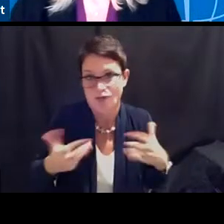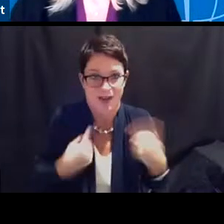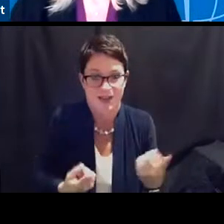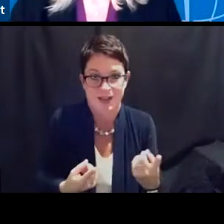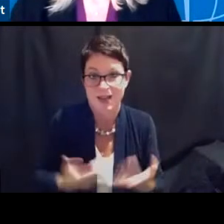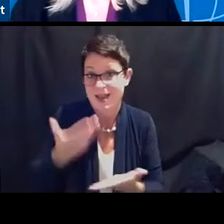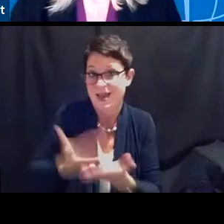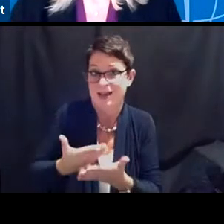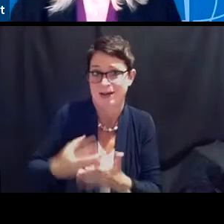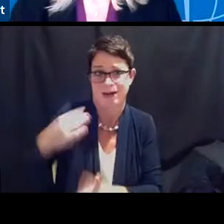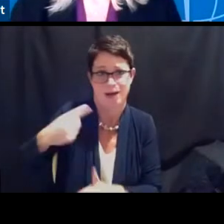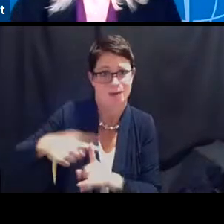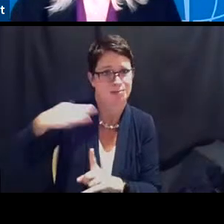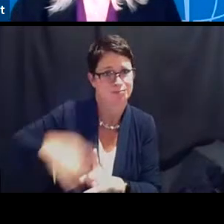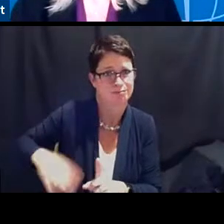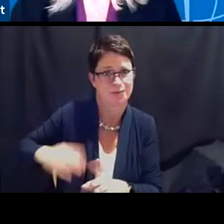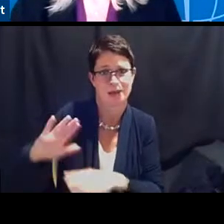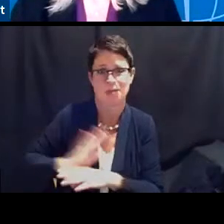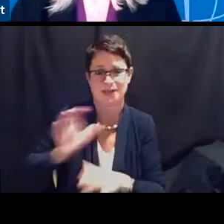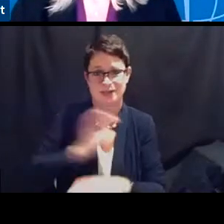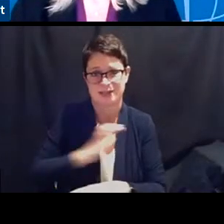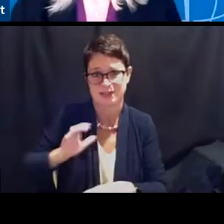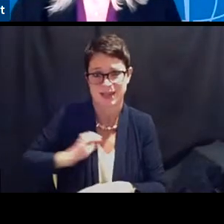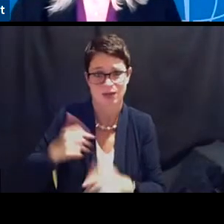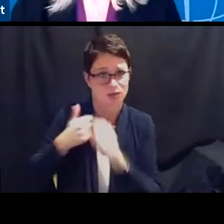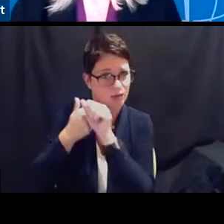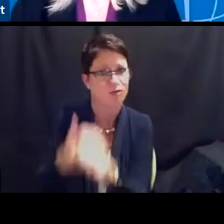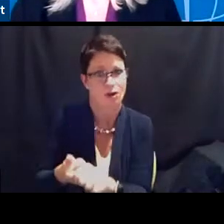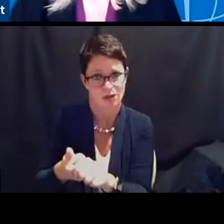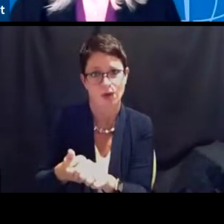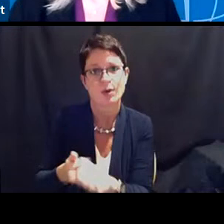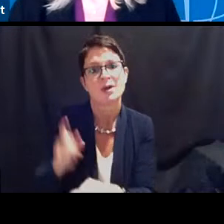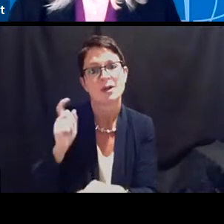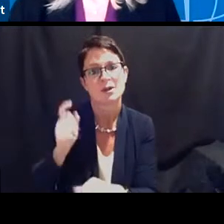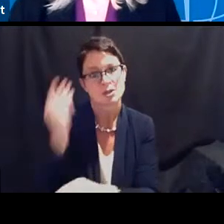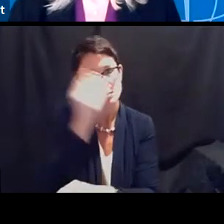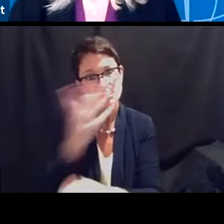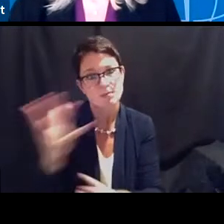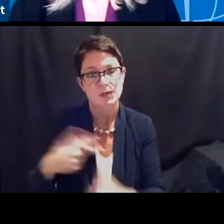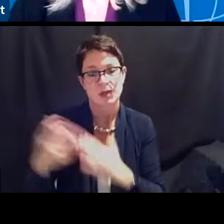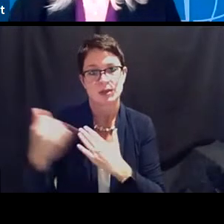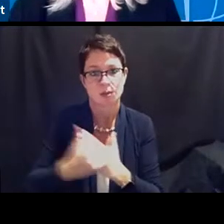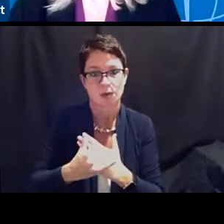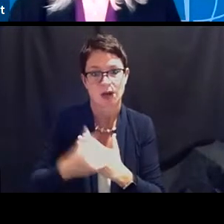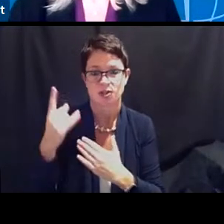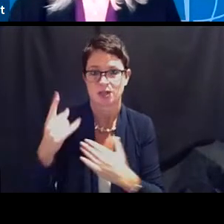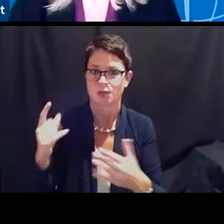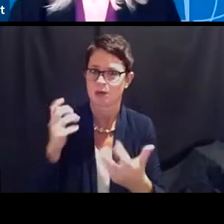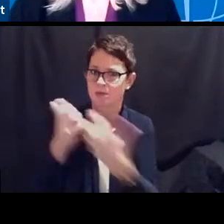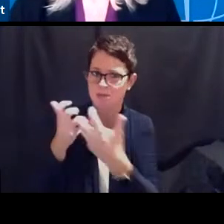one of the key areas that Business Council New York State follows, it should be noted that the project will complement